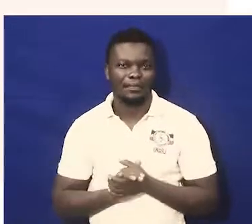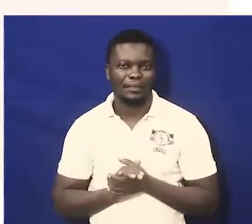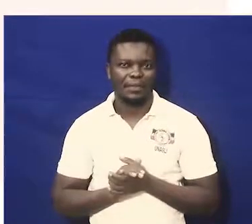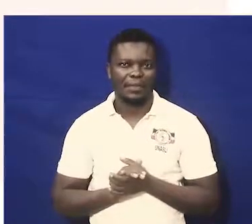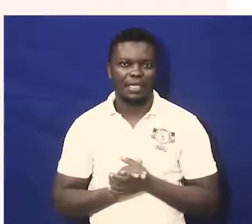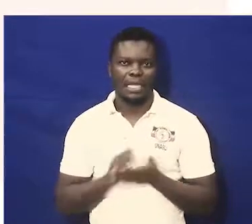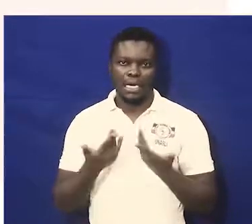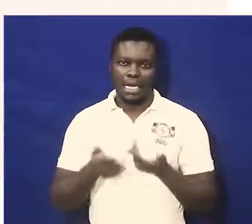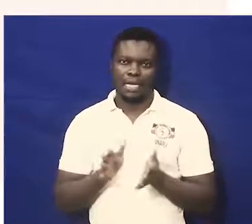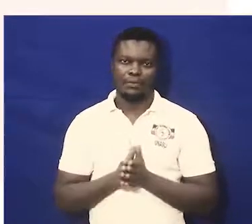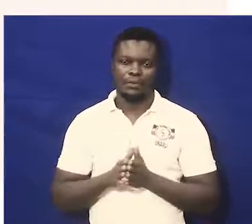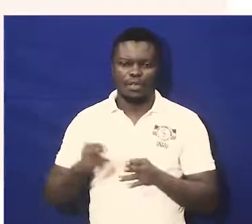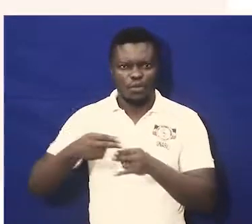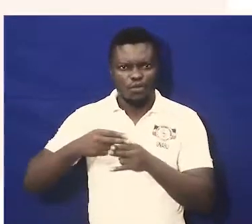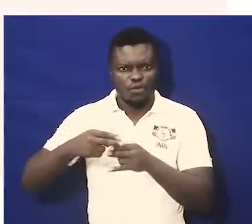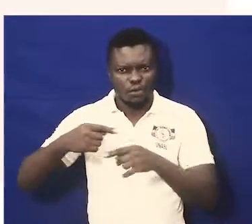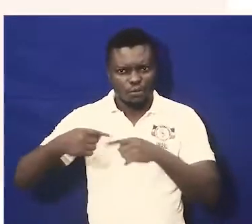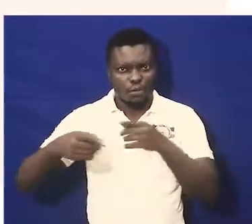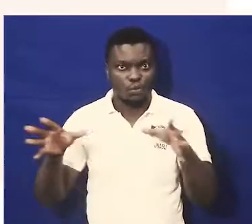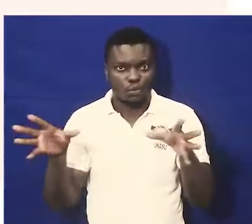As we conclude this lesson,